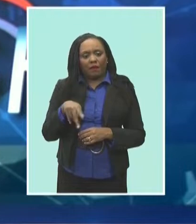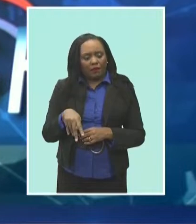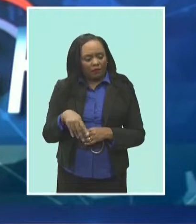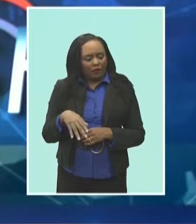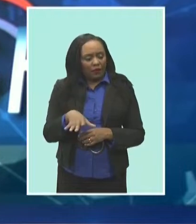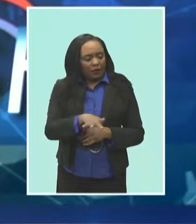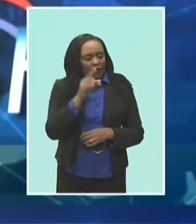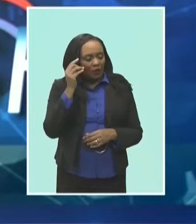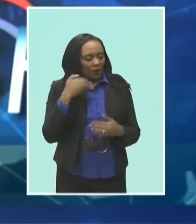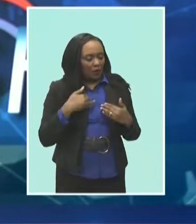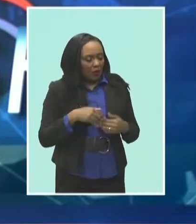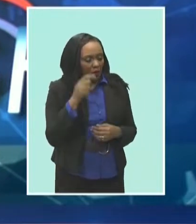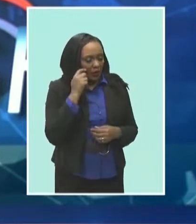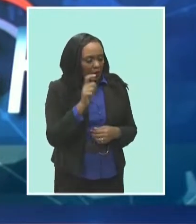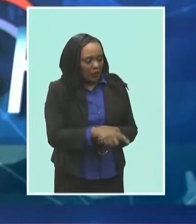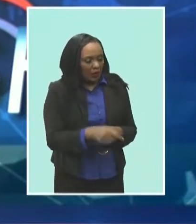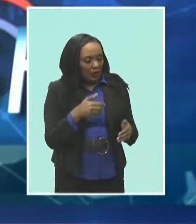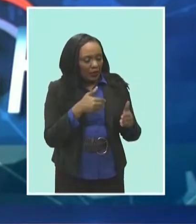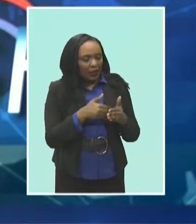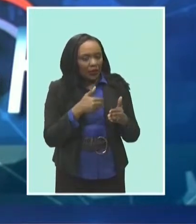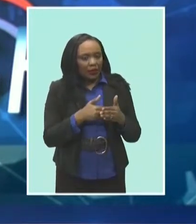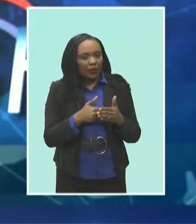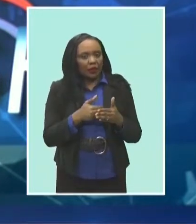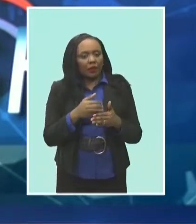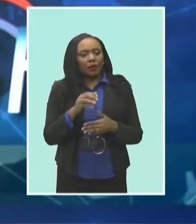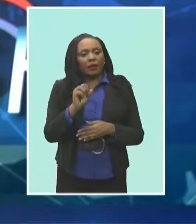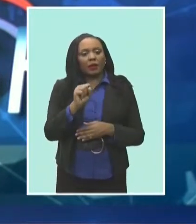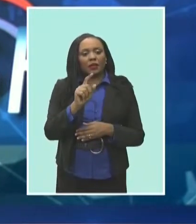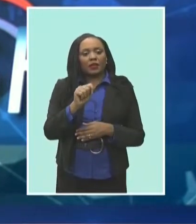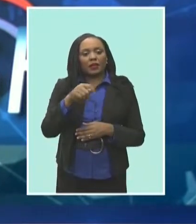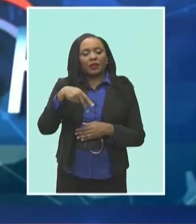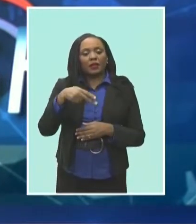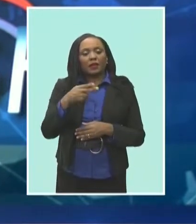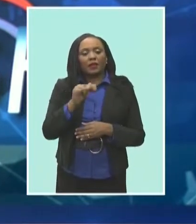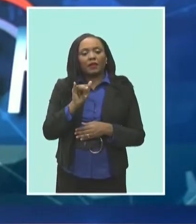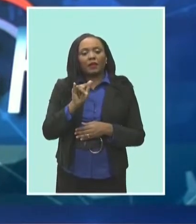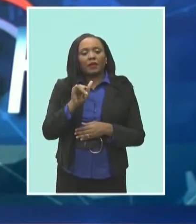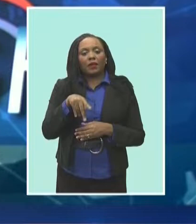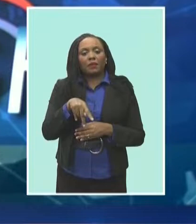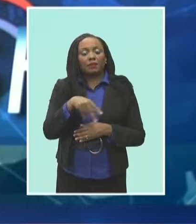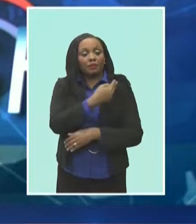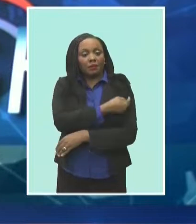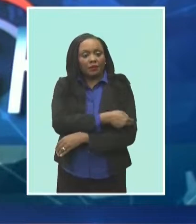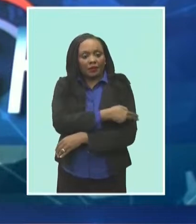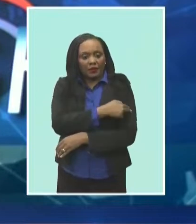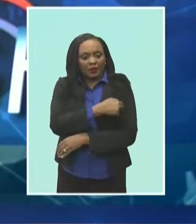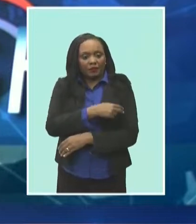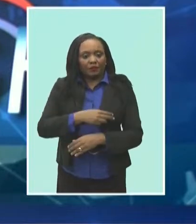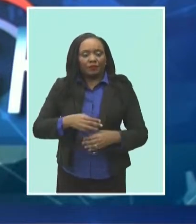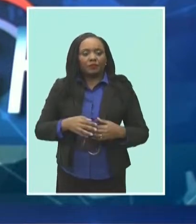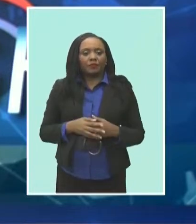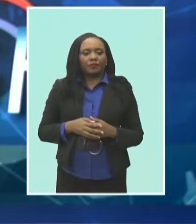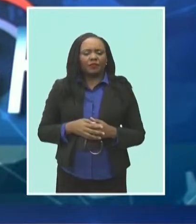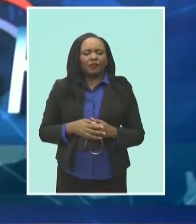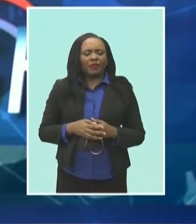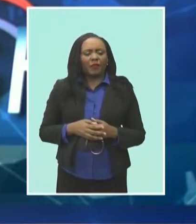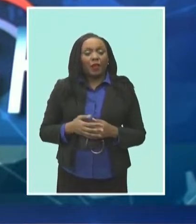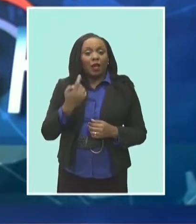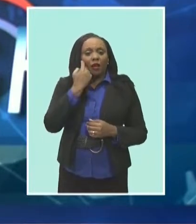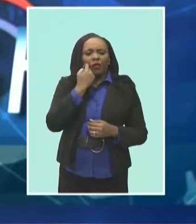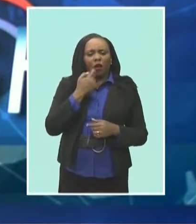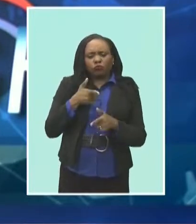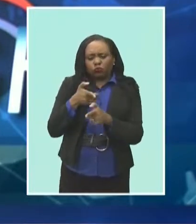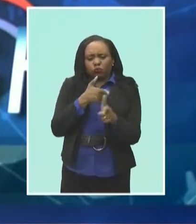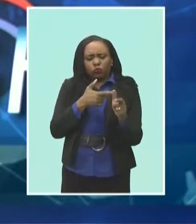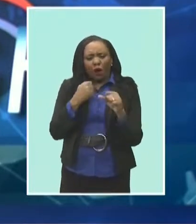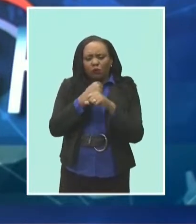near the St. Philip District Hospital. Given the recent upsurge in shootings and violence, One Calypso tent is pressing